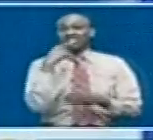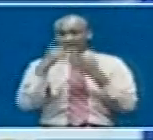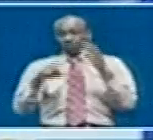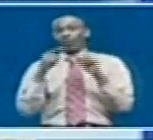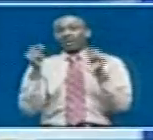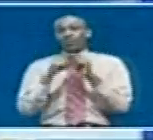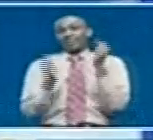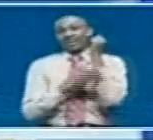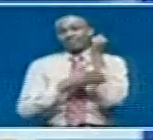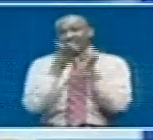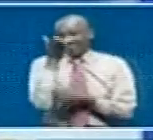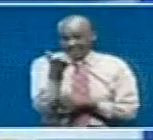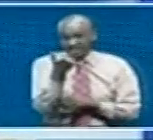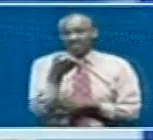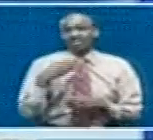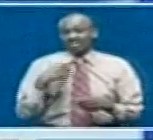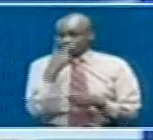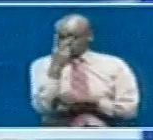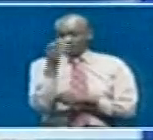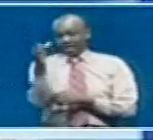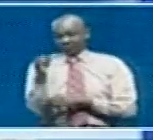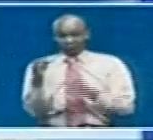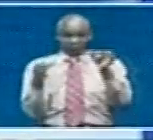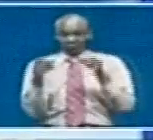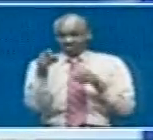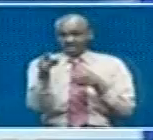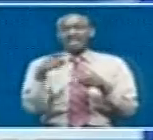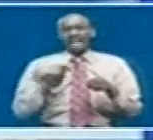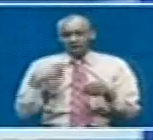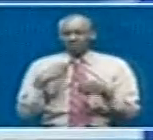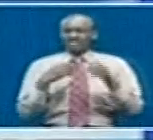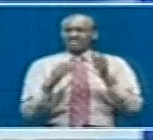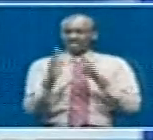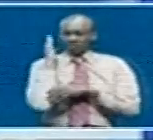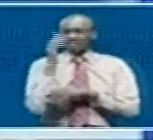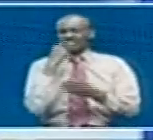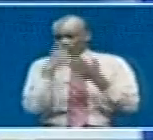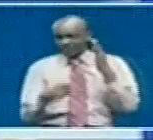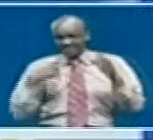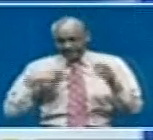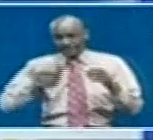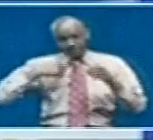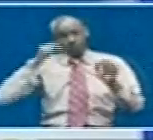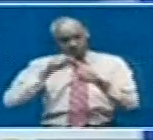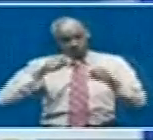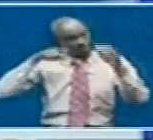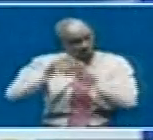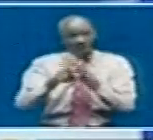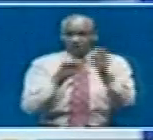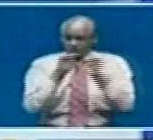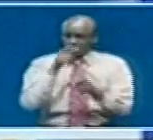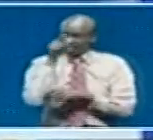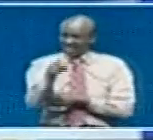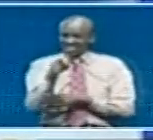on the timelines of these two accounts. Security experts are warning of the dangers posed when hackers can gain control of